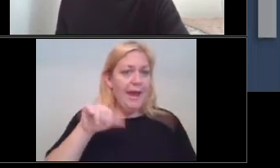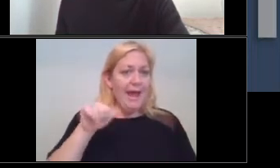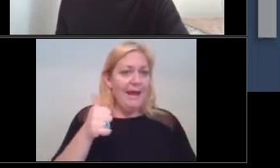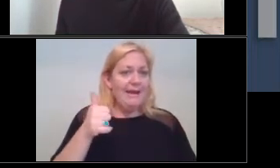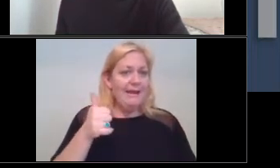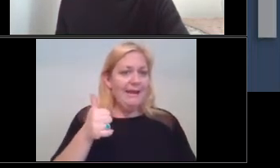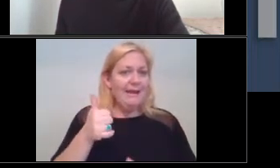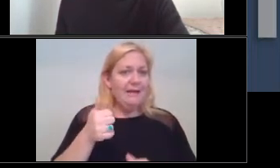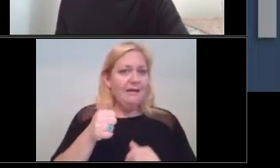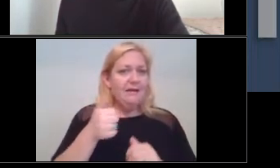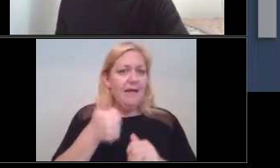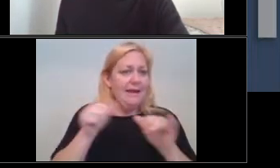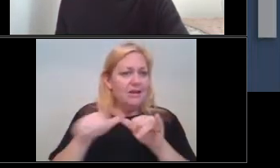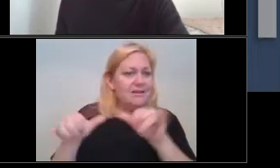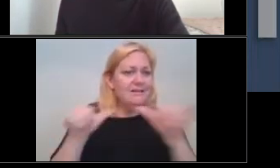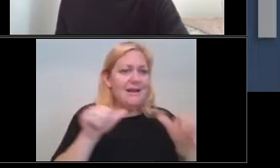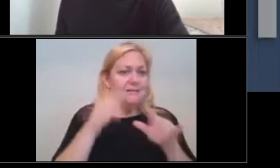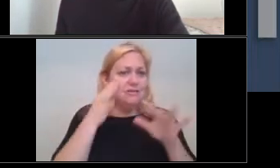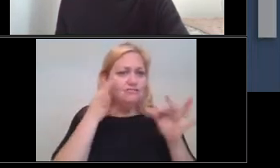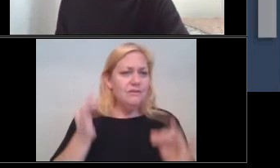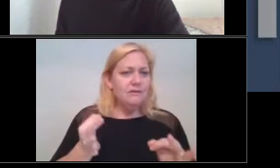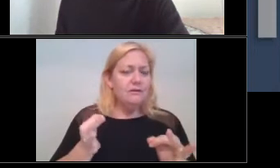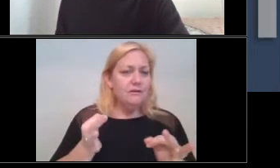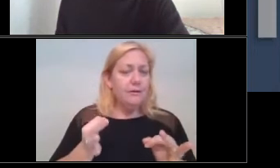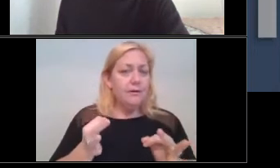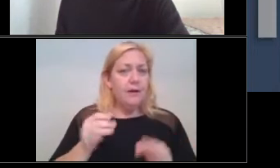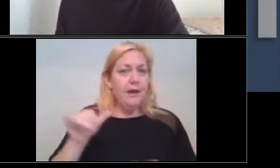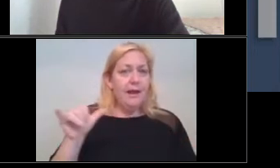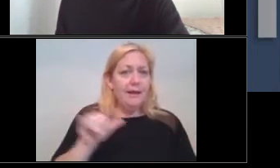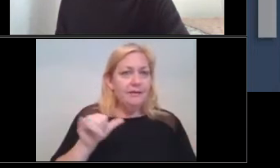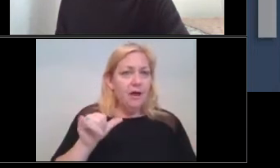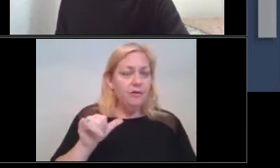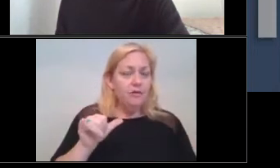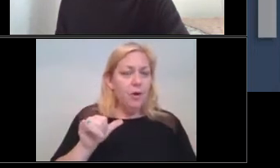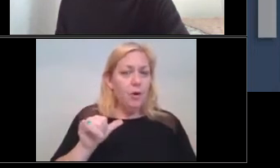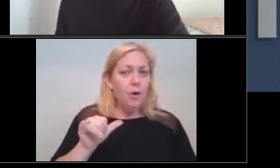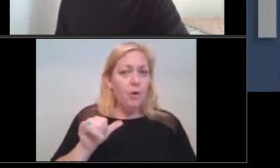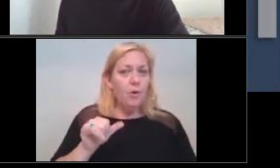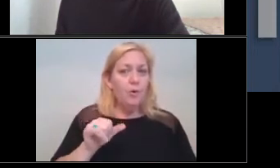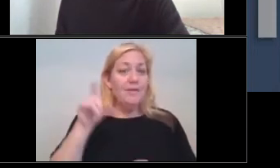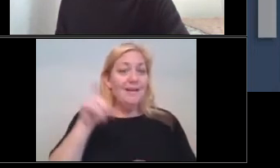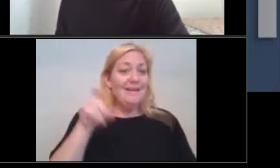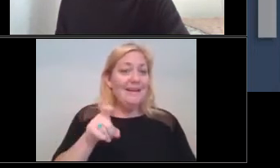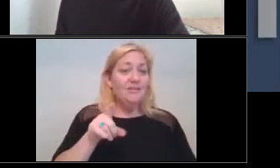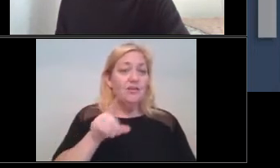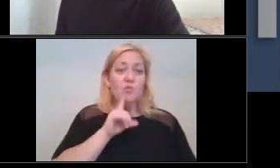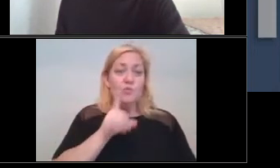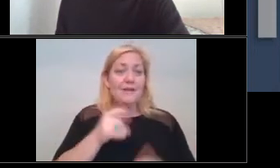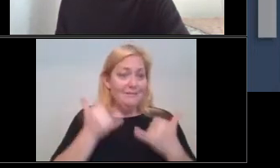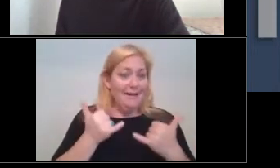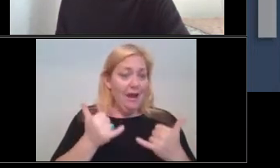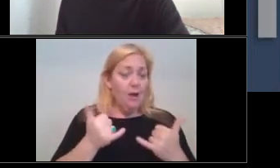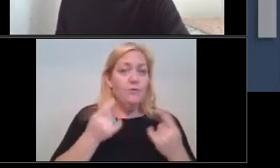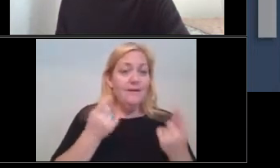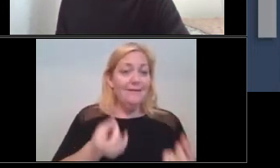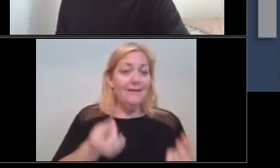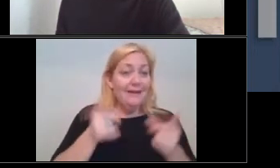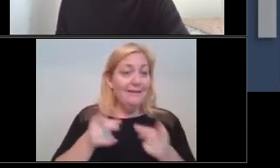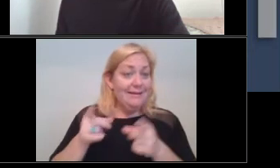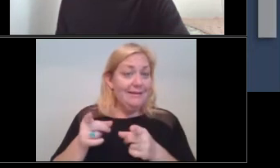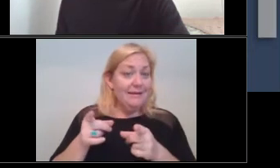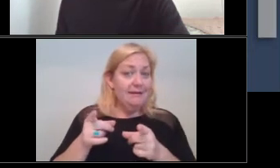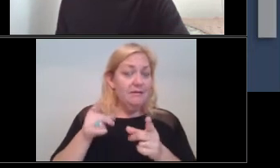And it's also representation is also very needed when there are incidents in the other side or on the